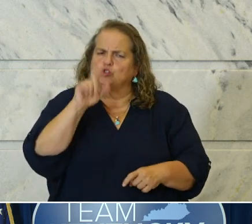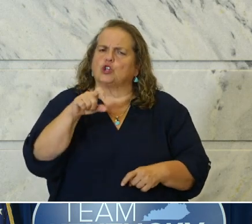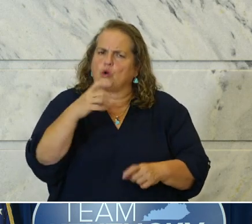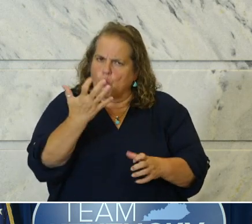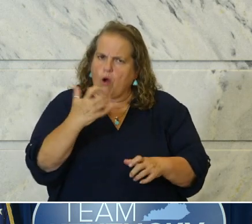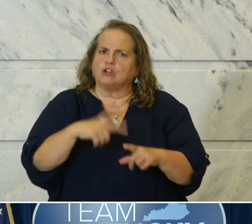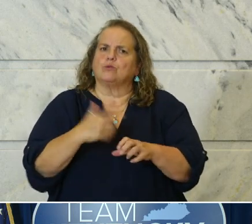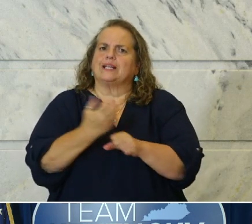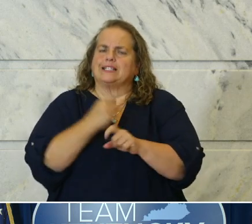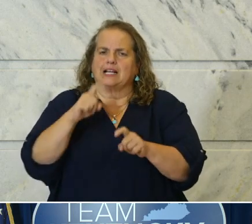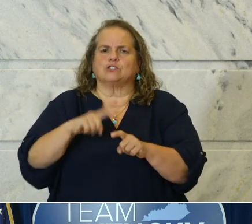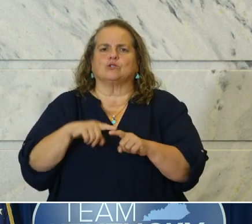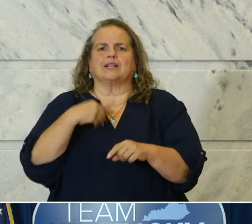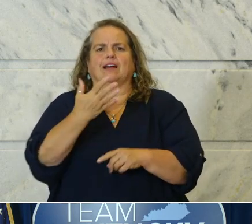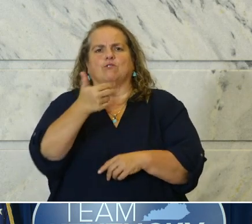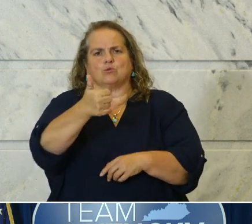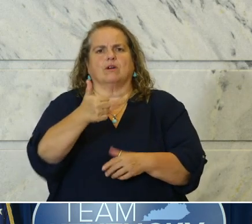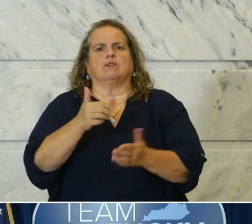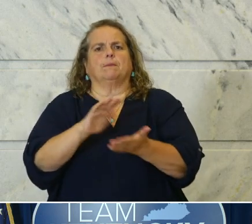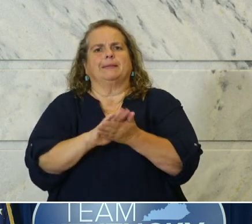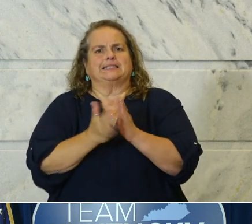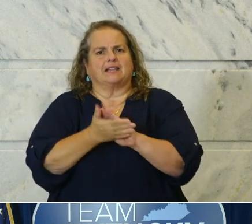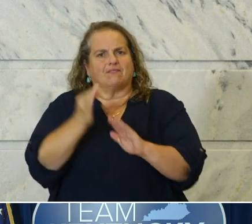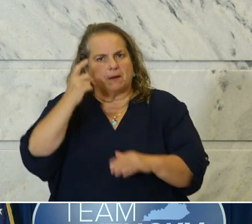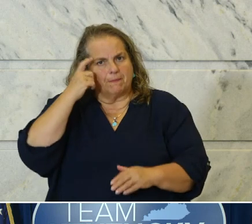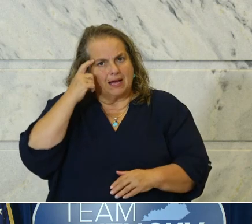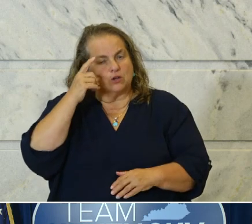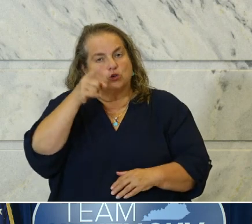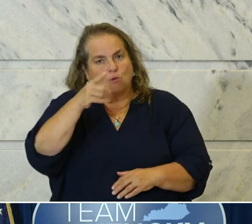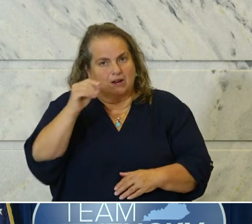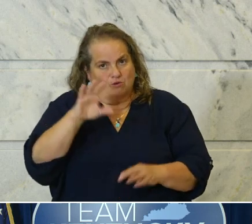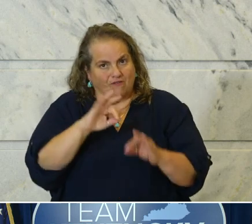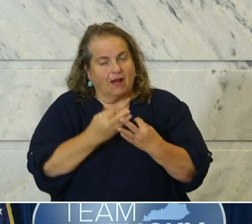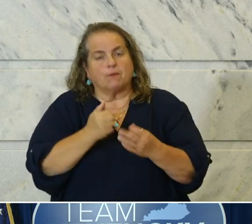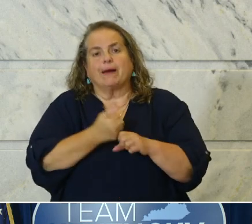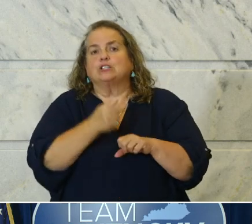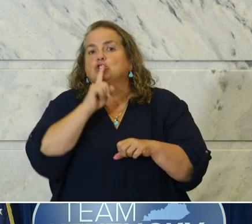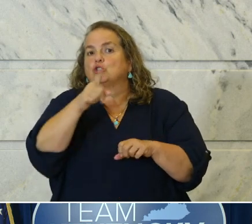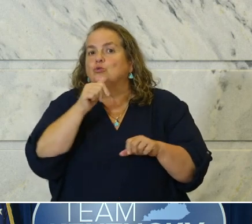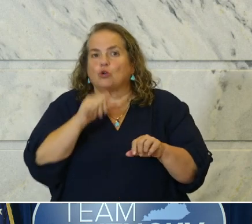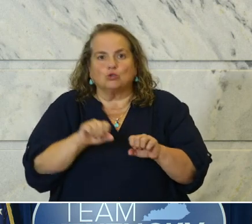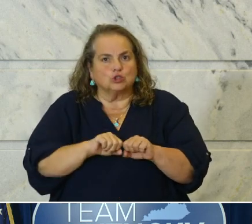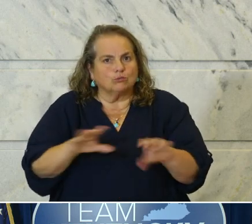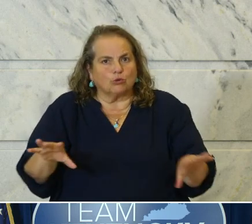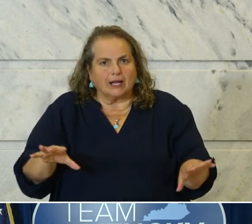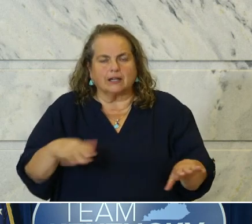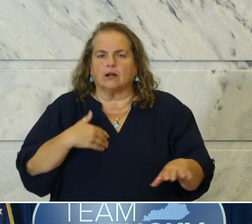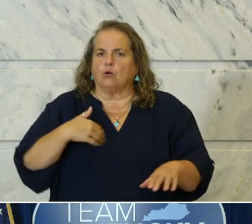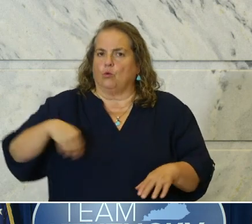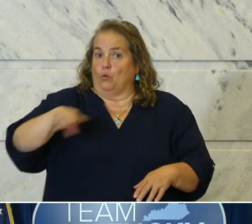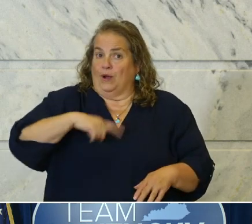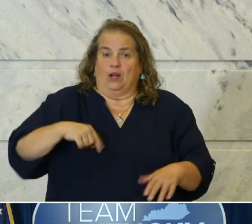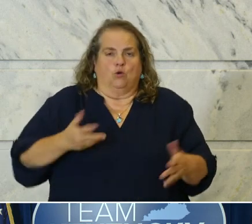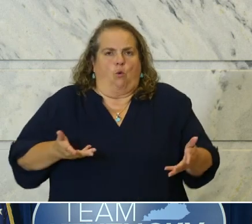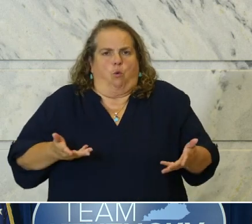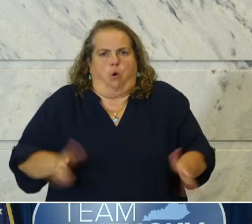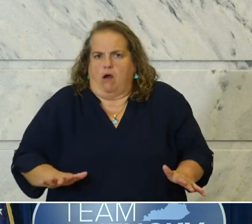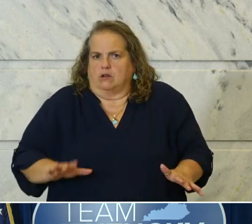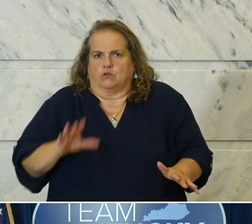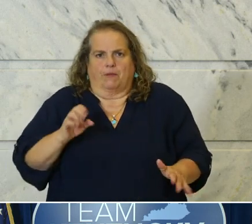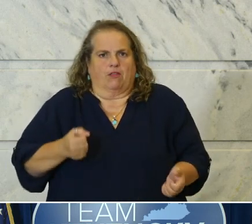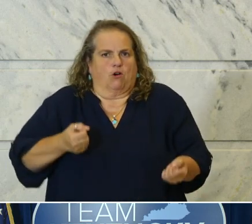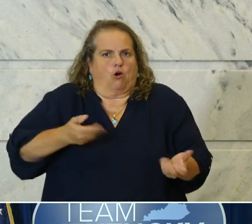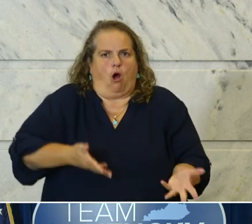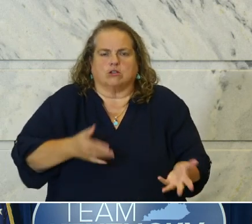Bring a little peace of mind to you and your family. Make sure you're not spreading this to other people. I know none of us ever want to be the cause of a